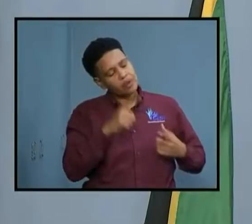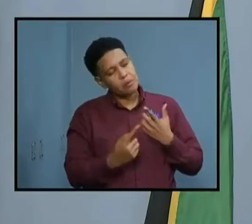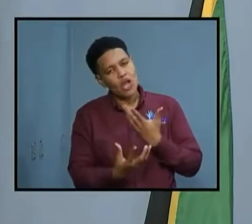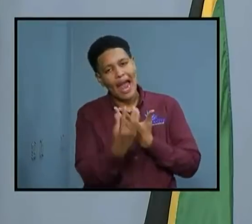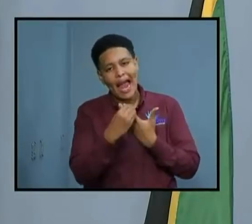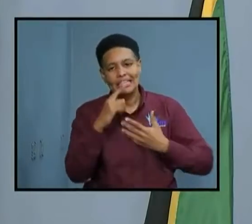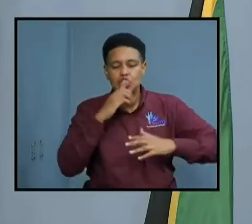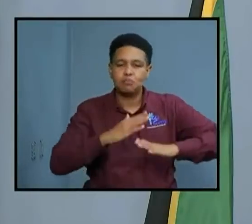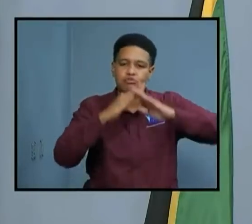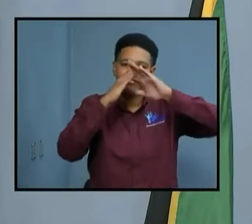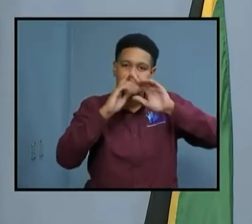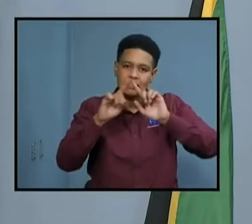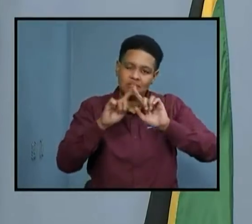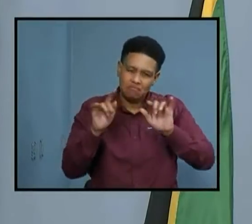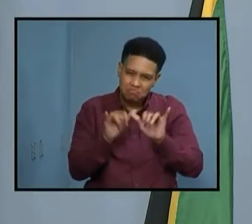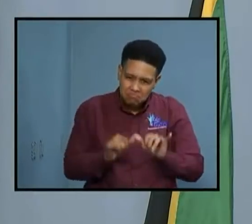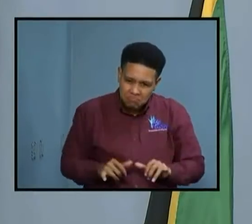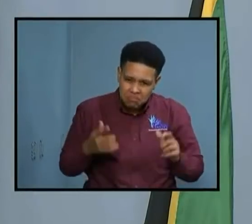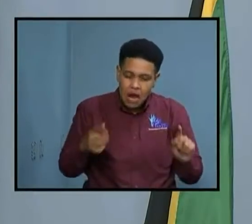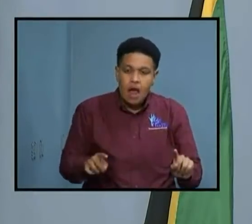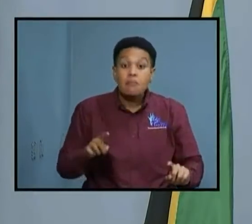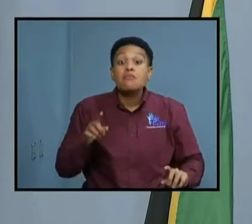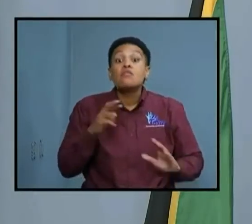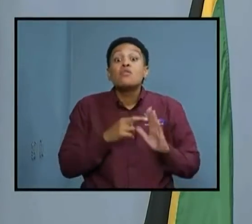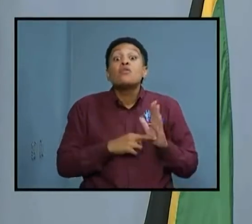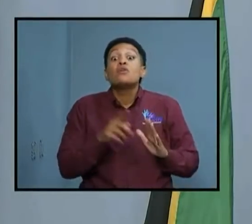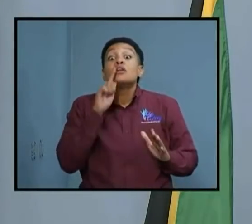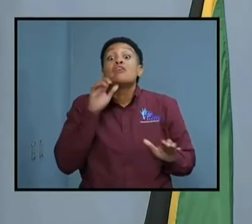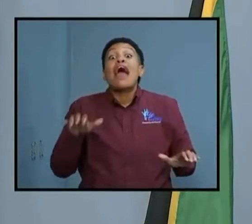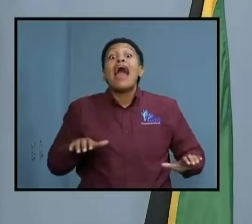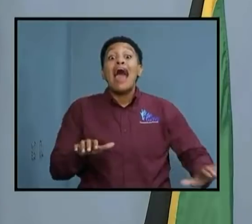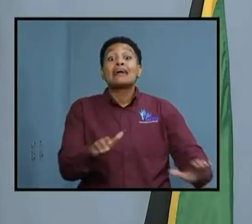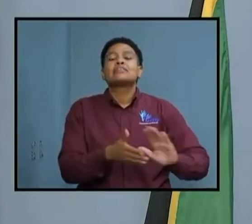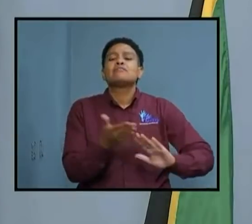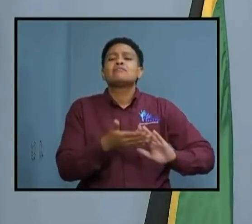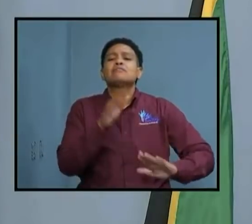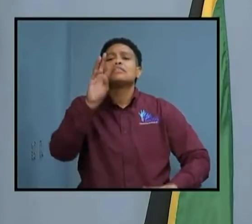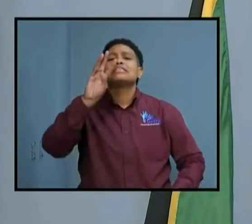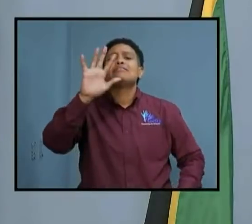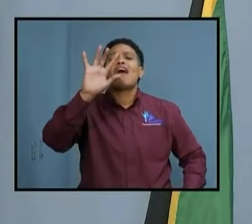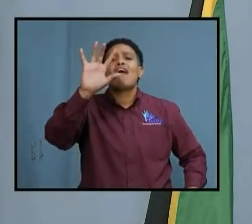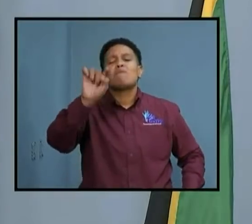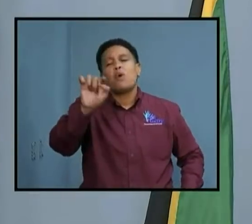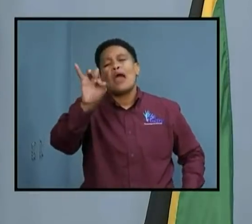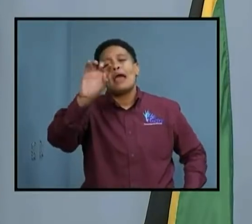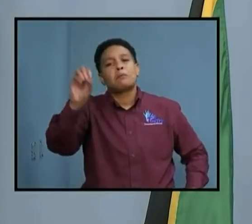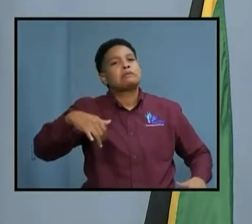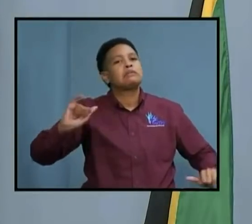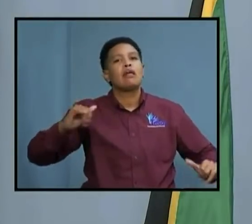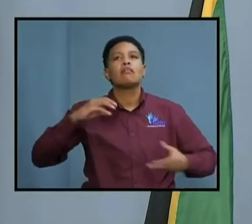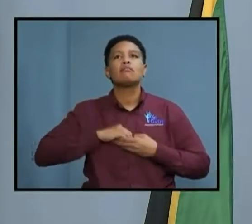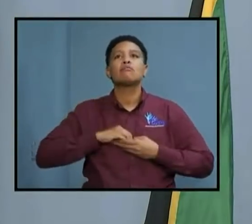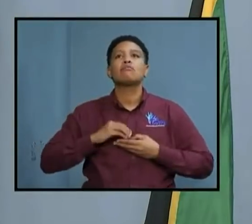in preventive measures. In terms of active cases, 65.8% are active cases,